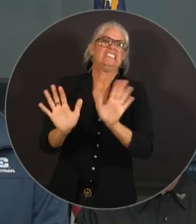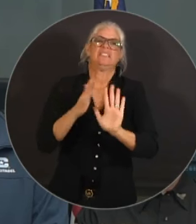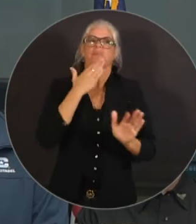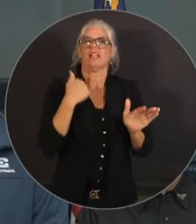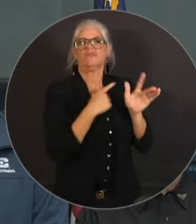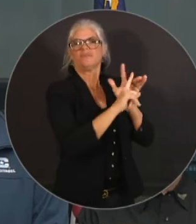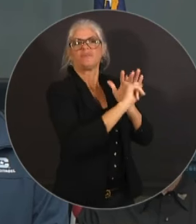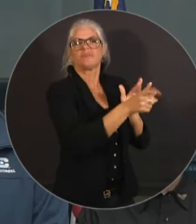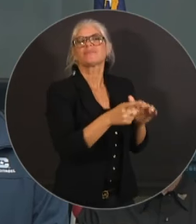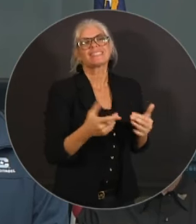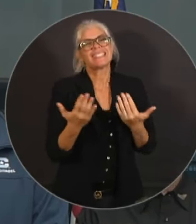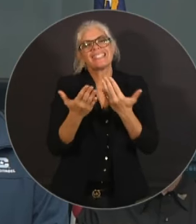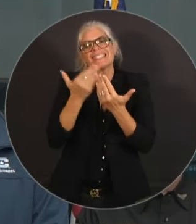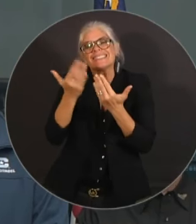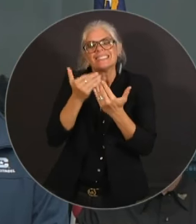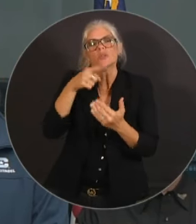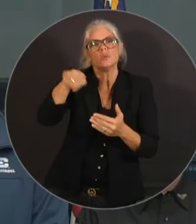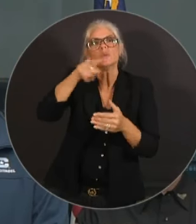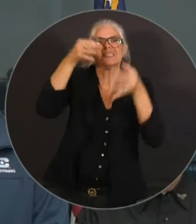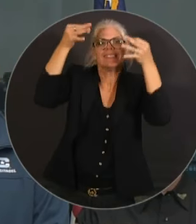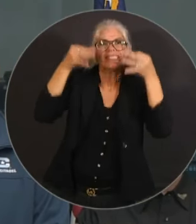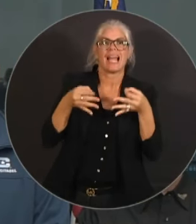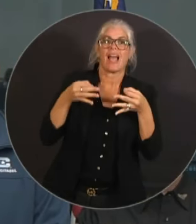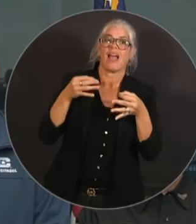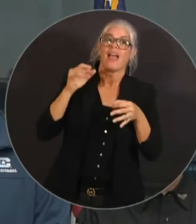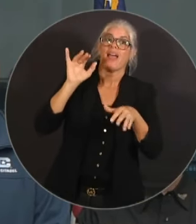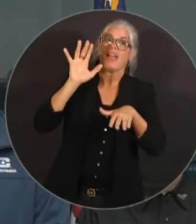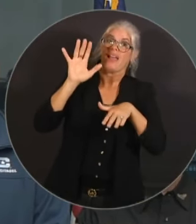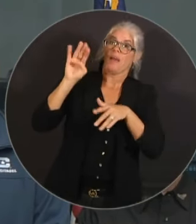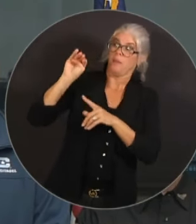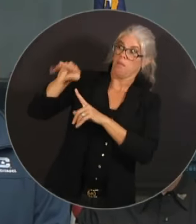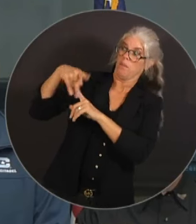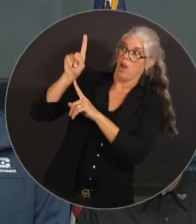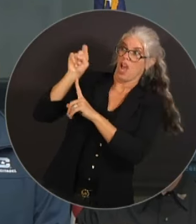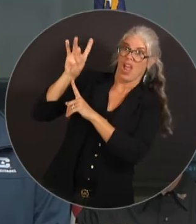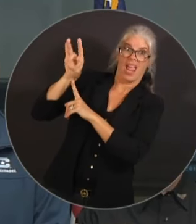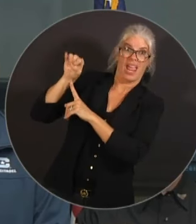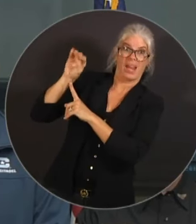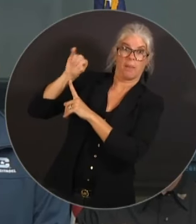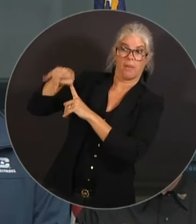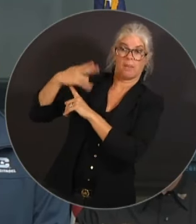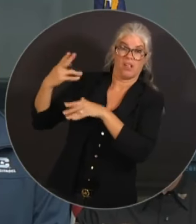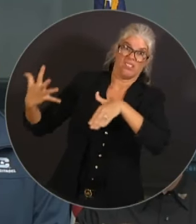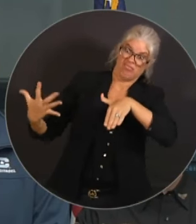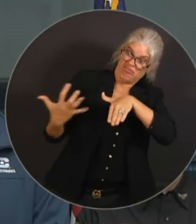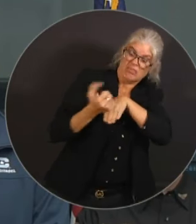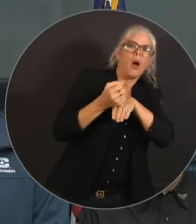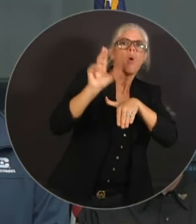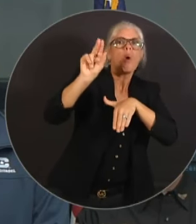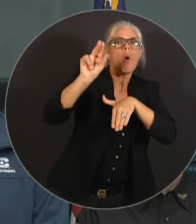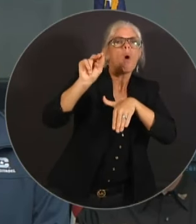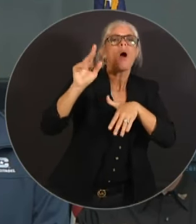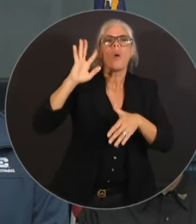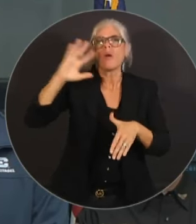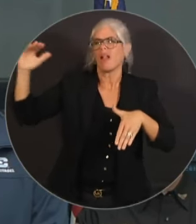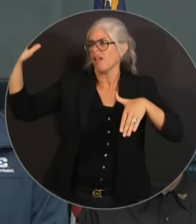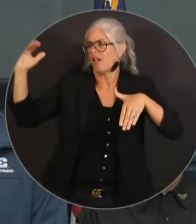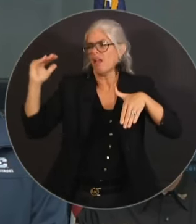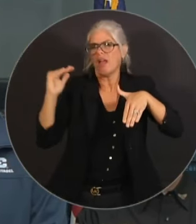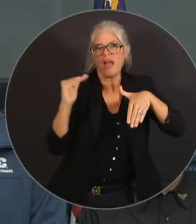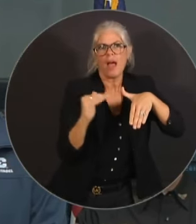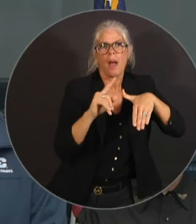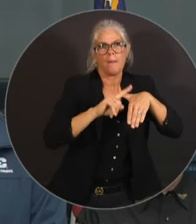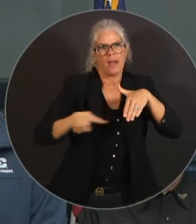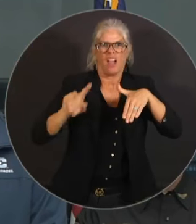make that decision, and I know it's not going to hit at 180 miles an hour. No one's saying that, but when it hits 180 miles an hour off the